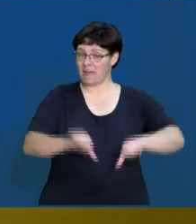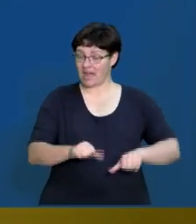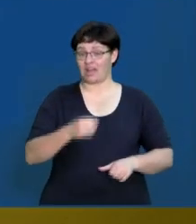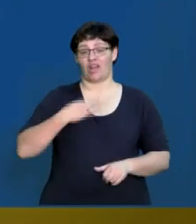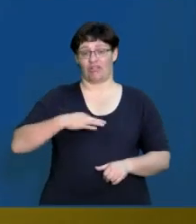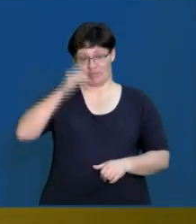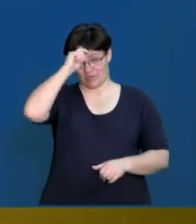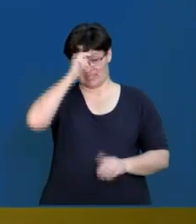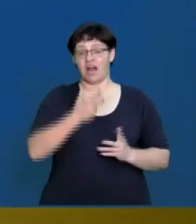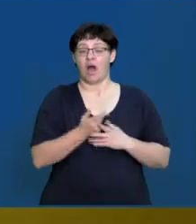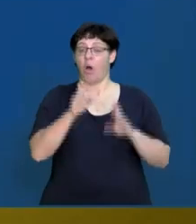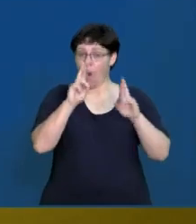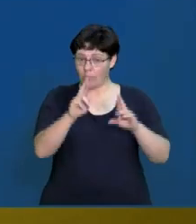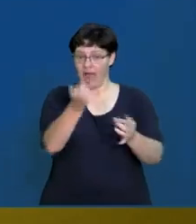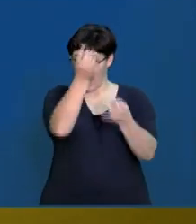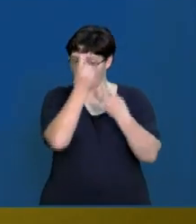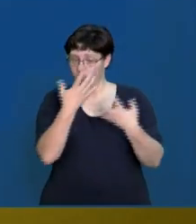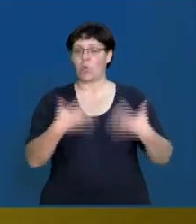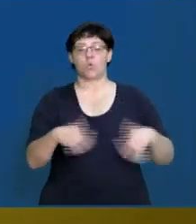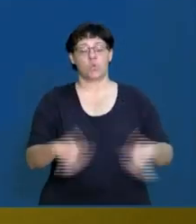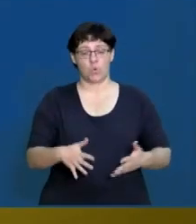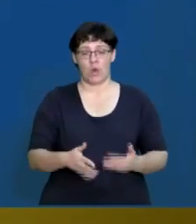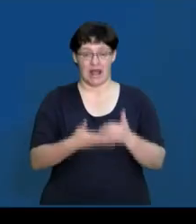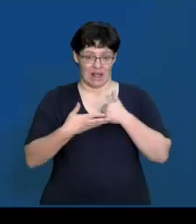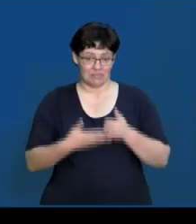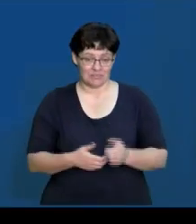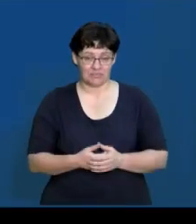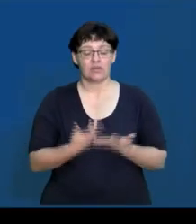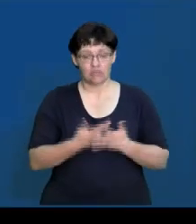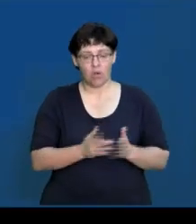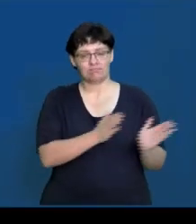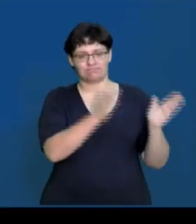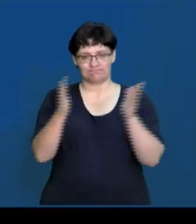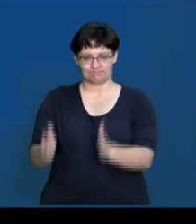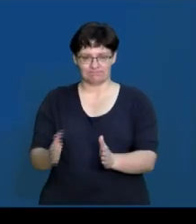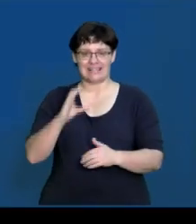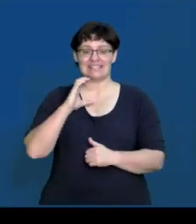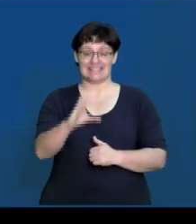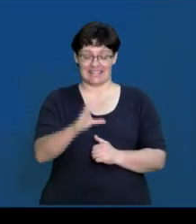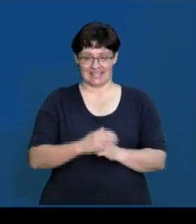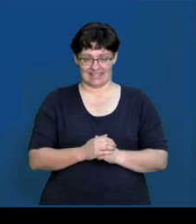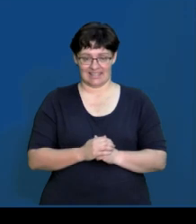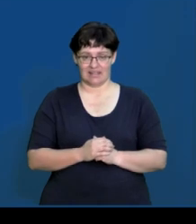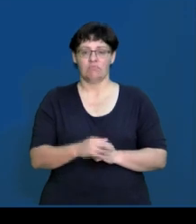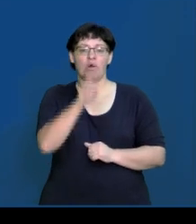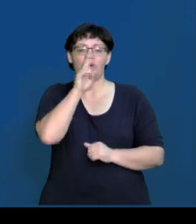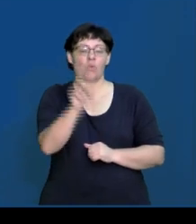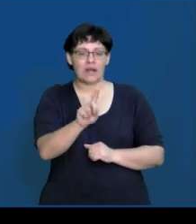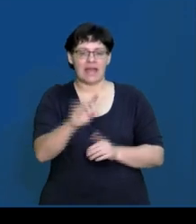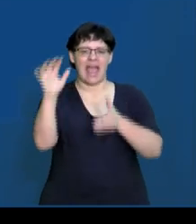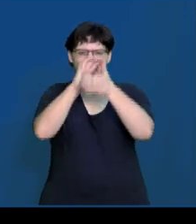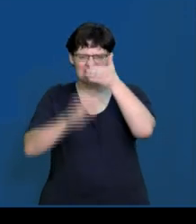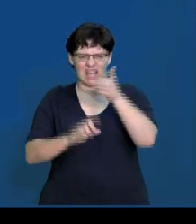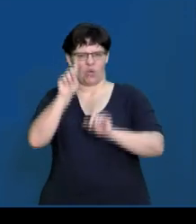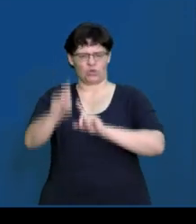I hope you are finding this session informative. Now we are moving on to our section C. We are looking at our essay type